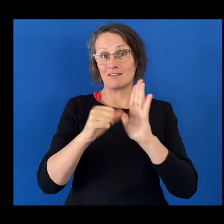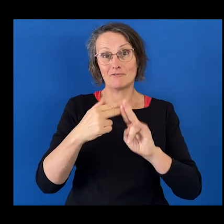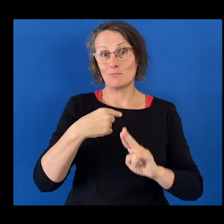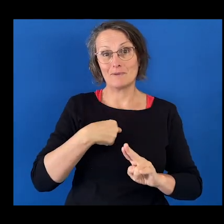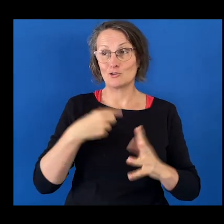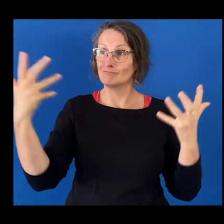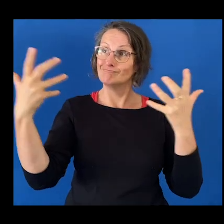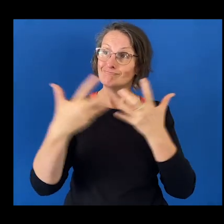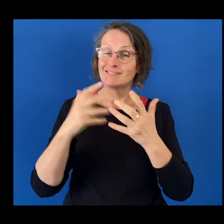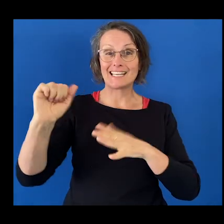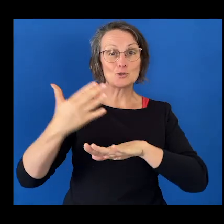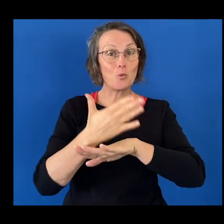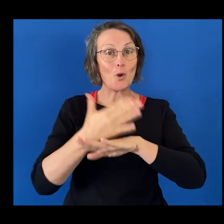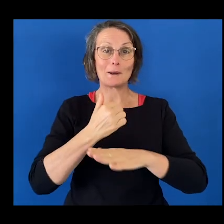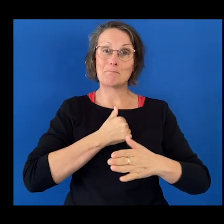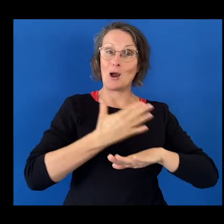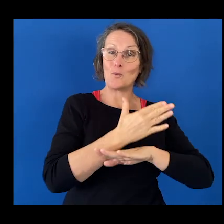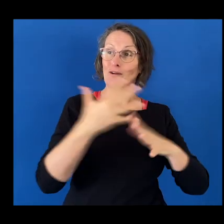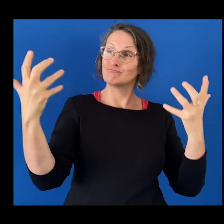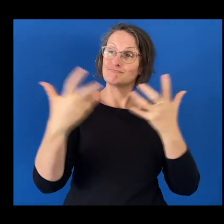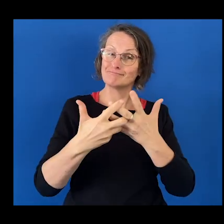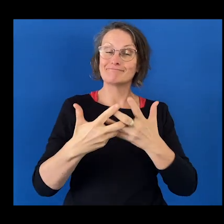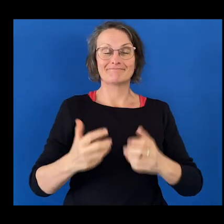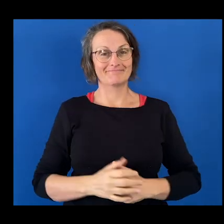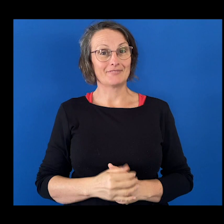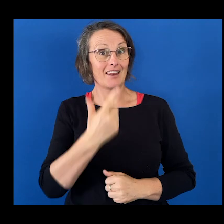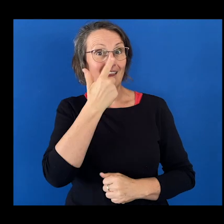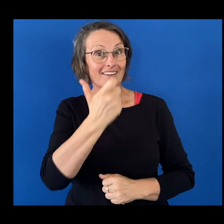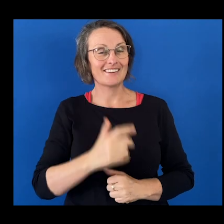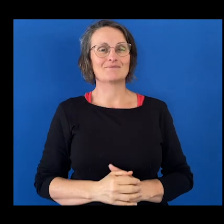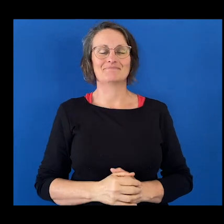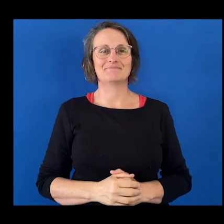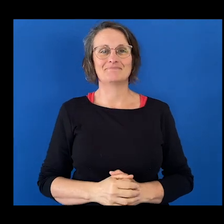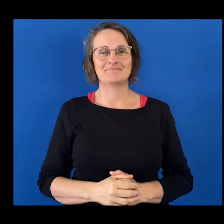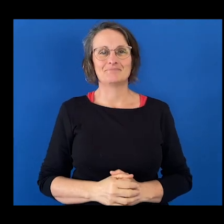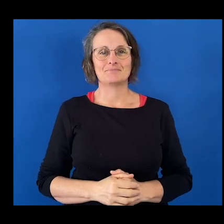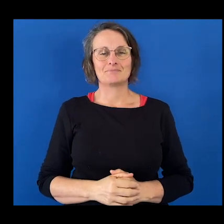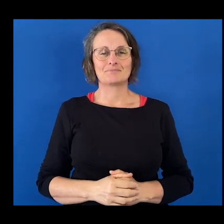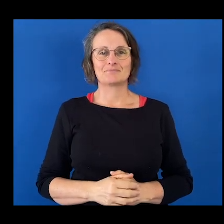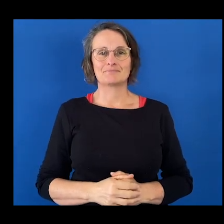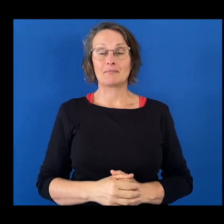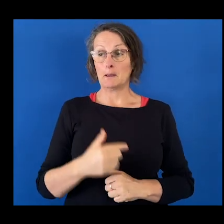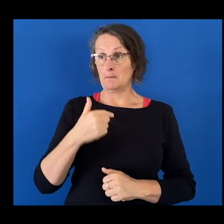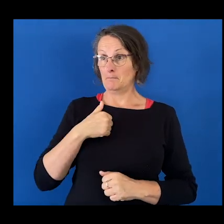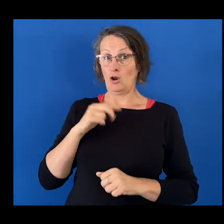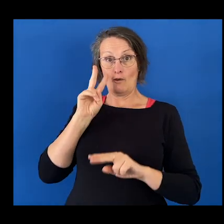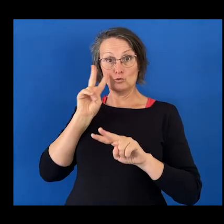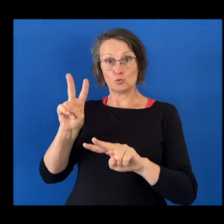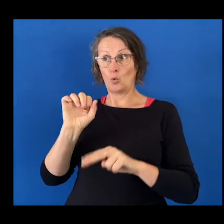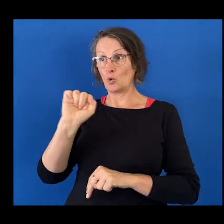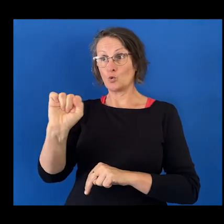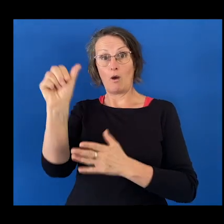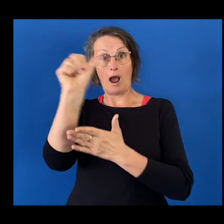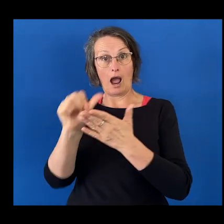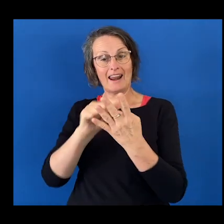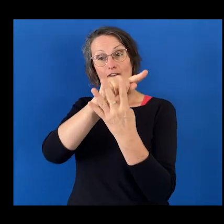perfect timing. Really, very, very lucky. Now, having seen, there are 4 works that I'd like